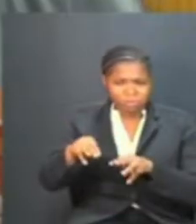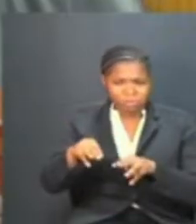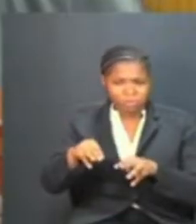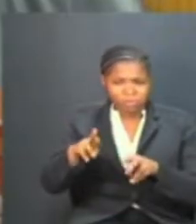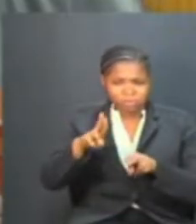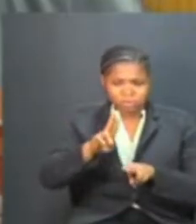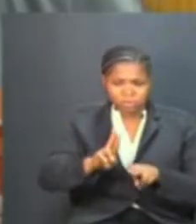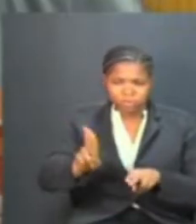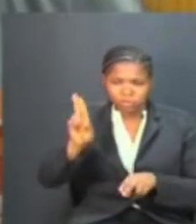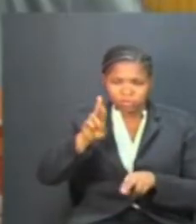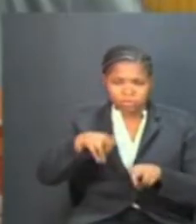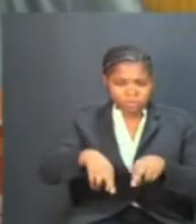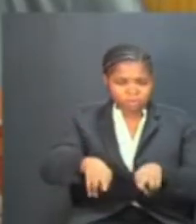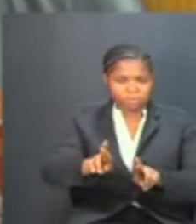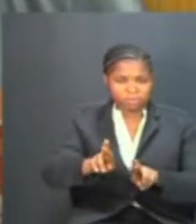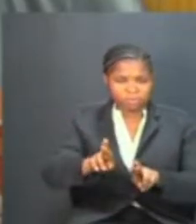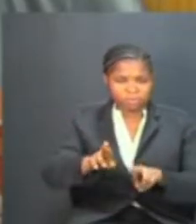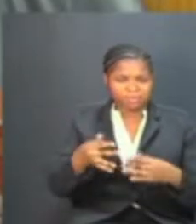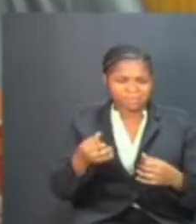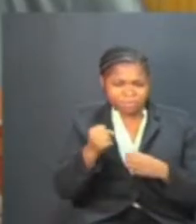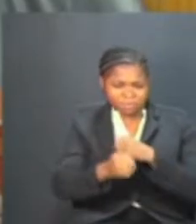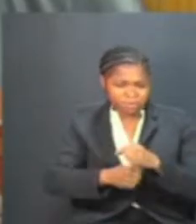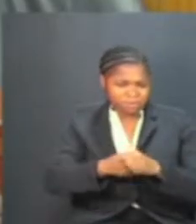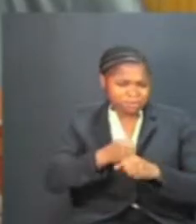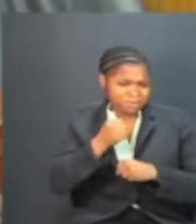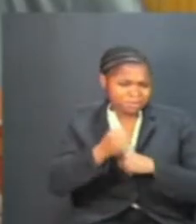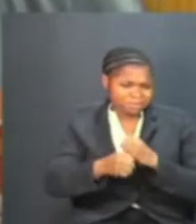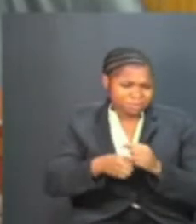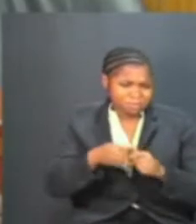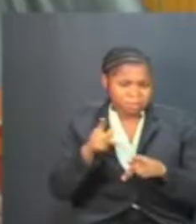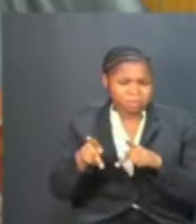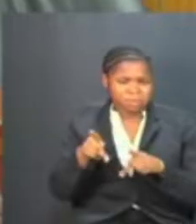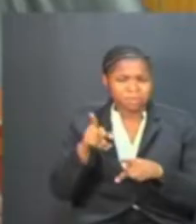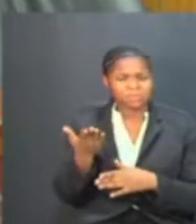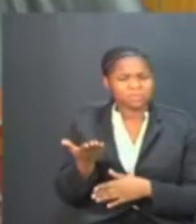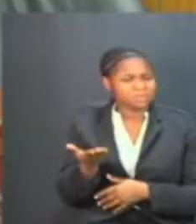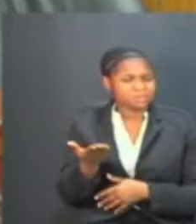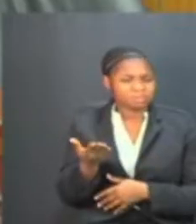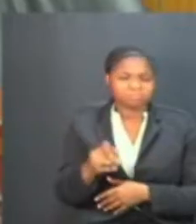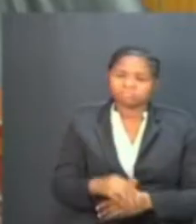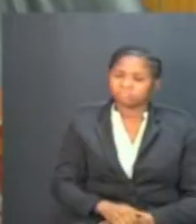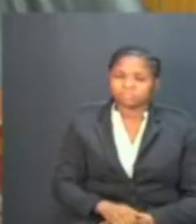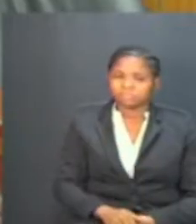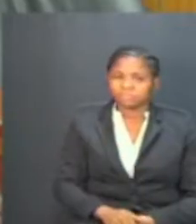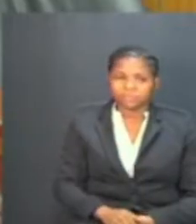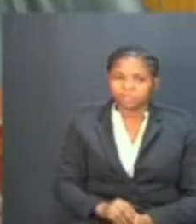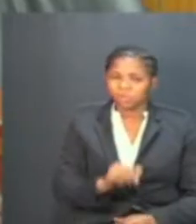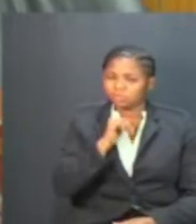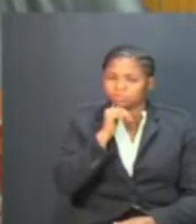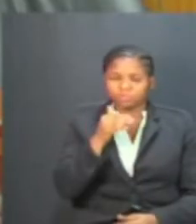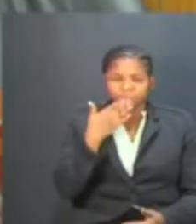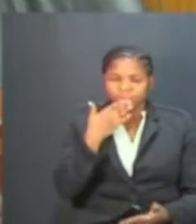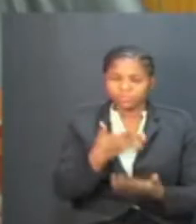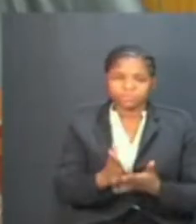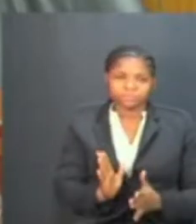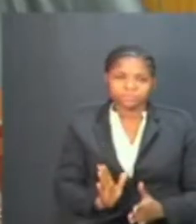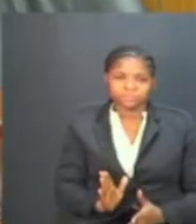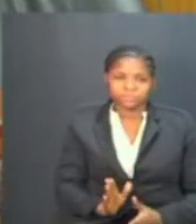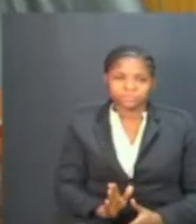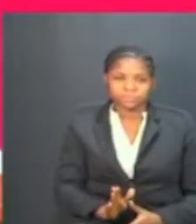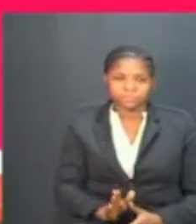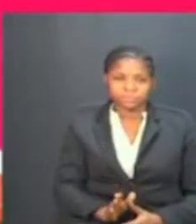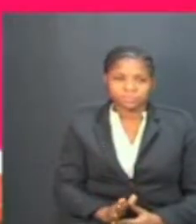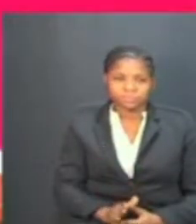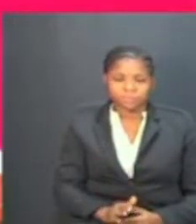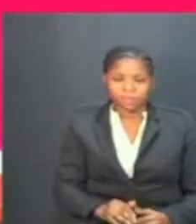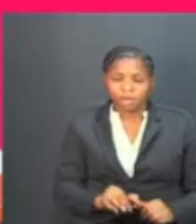And the agony of the people is unimaginable. Honourable, your point is well noted. We move to question number 512.